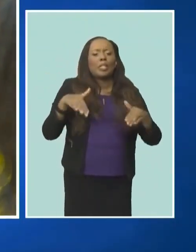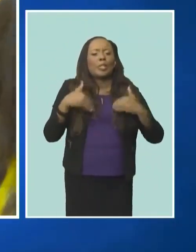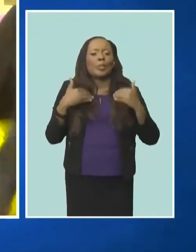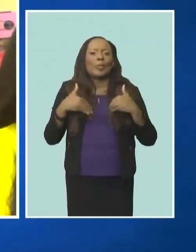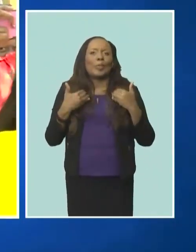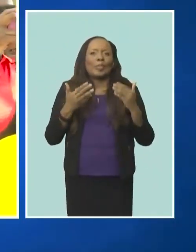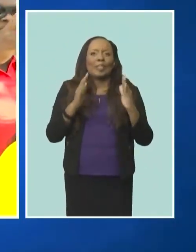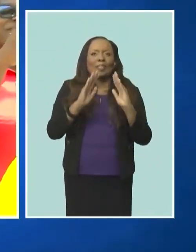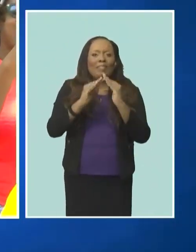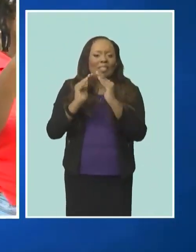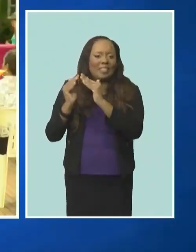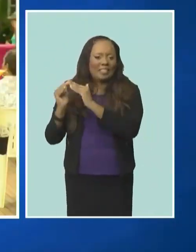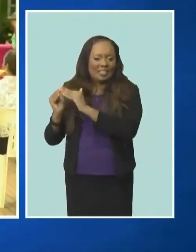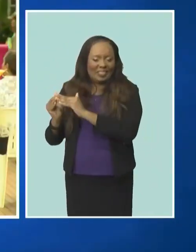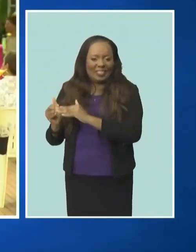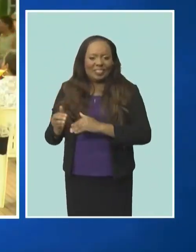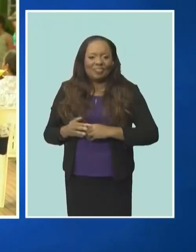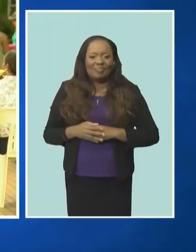Henry, CBC News.